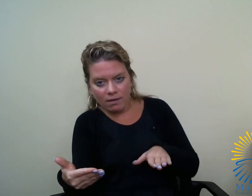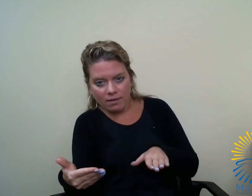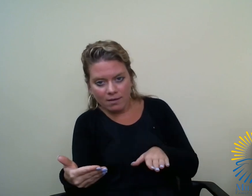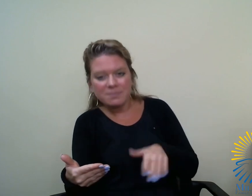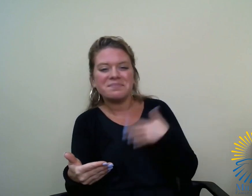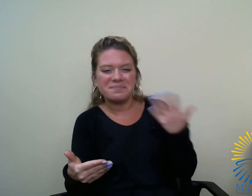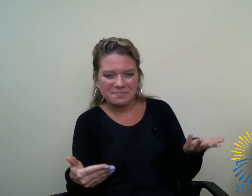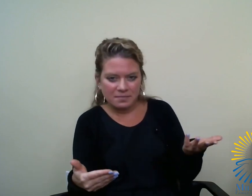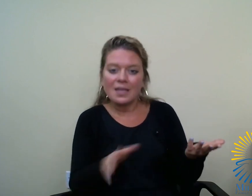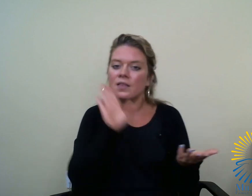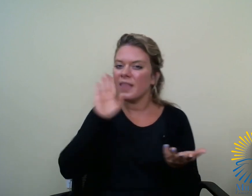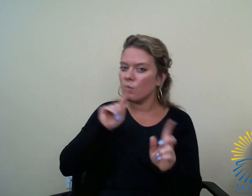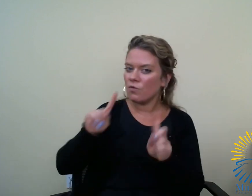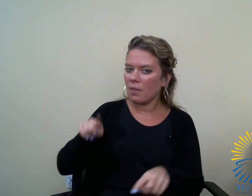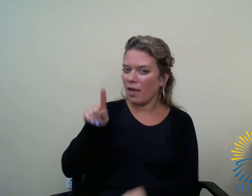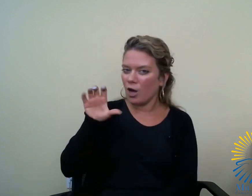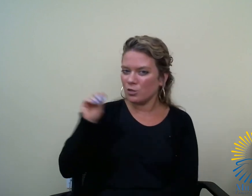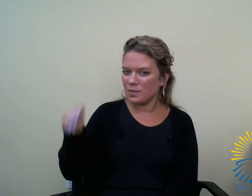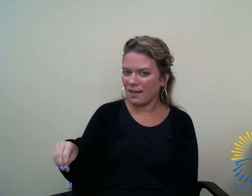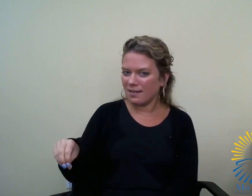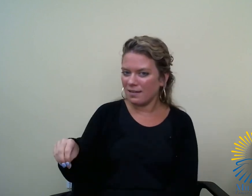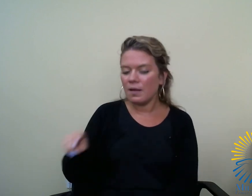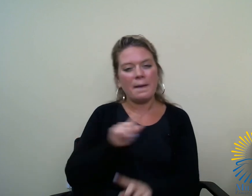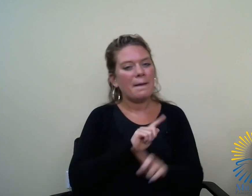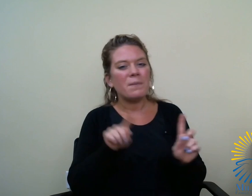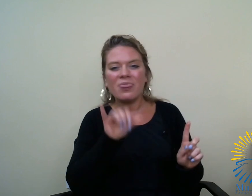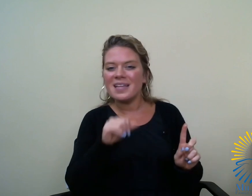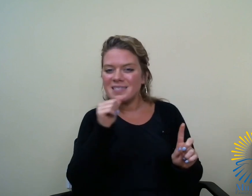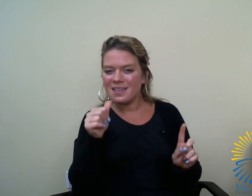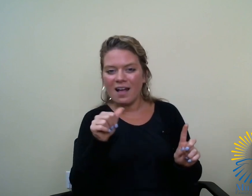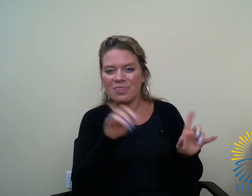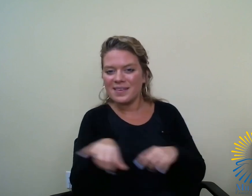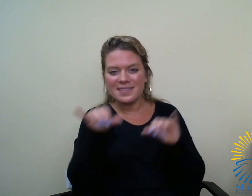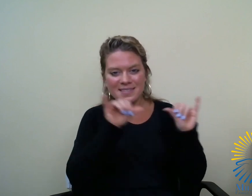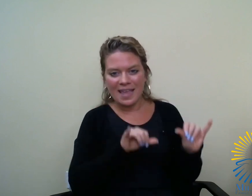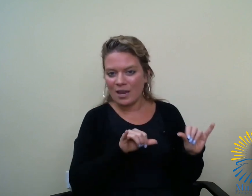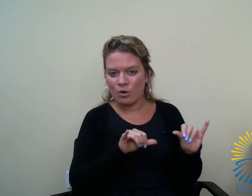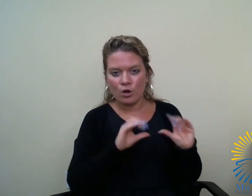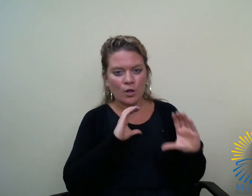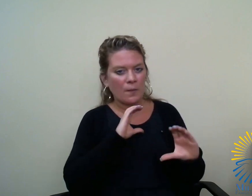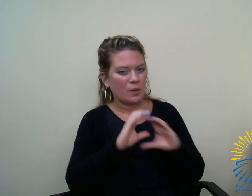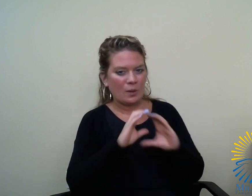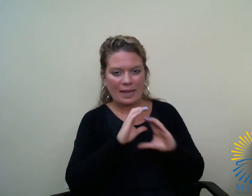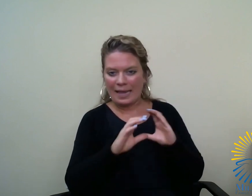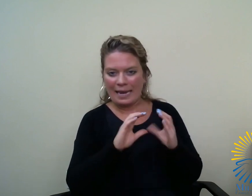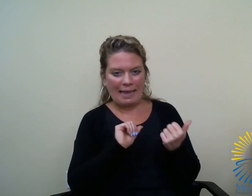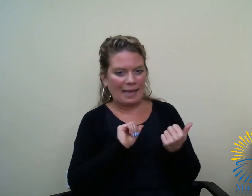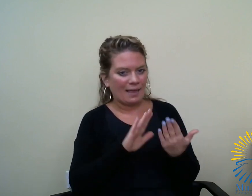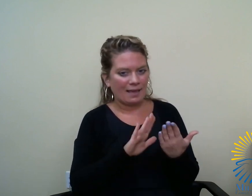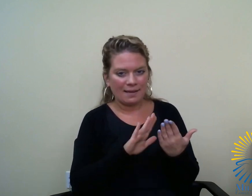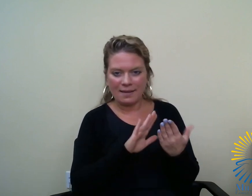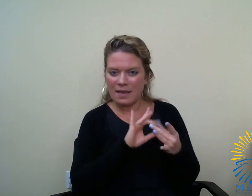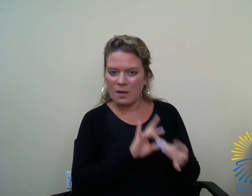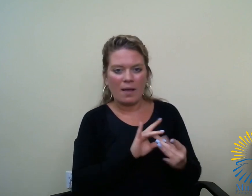Then they will reply 100%. But that isn't the standard in communicating about